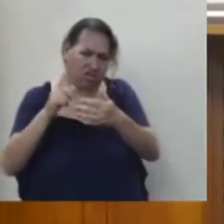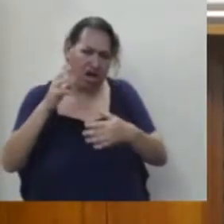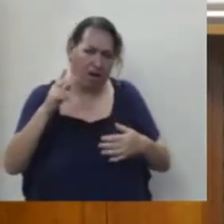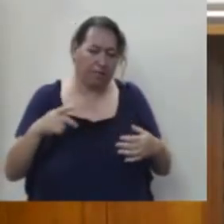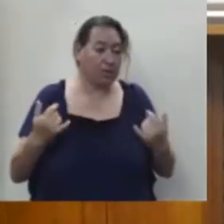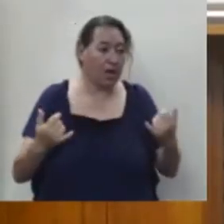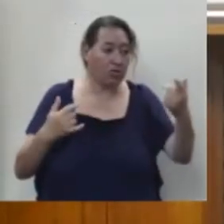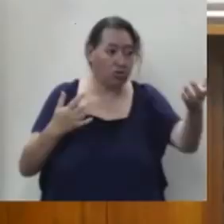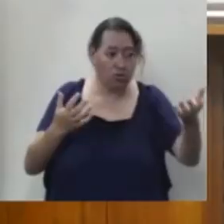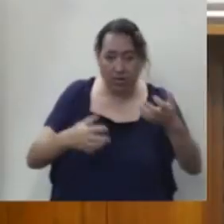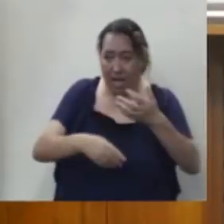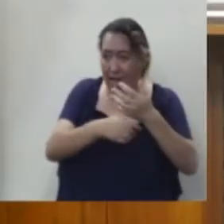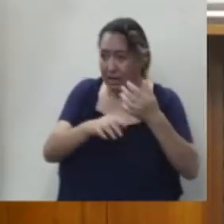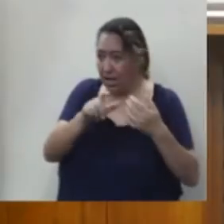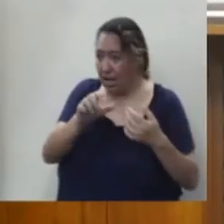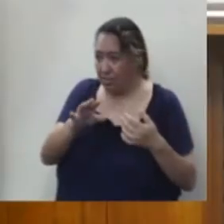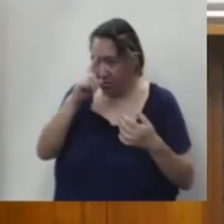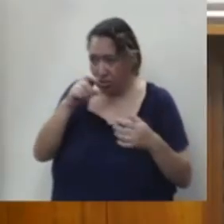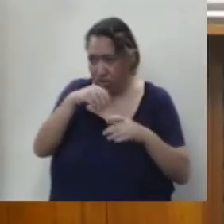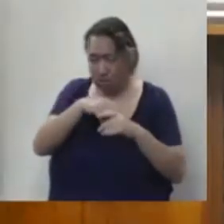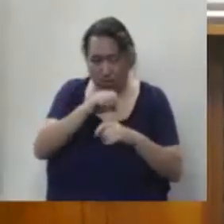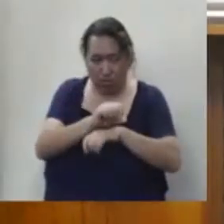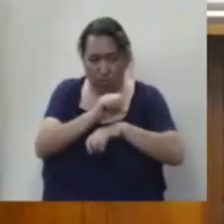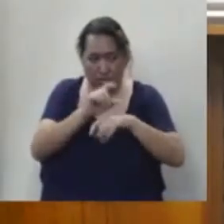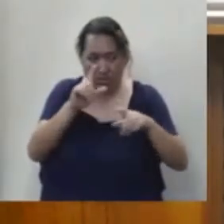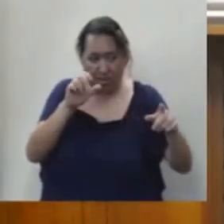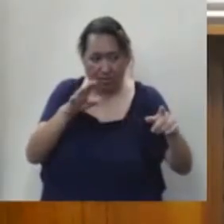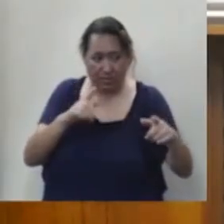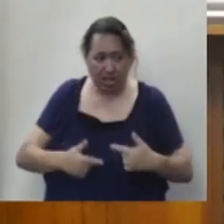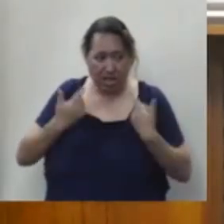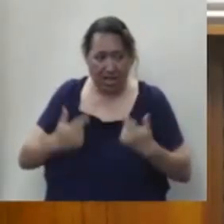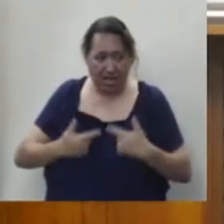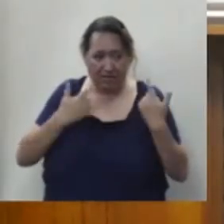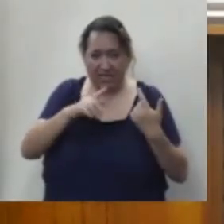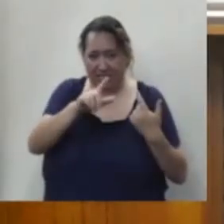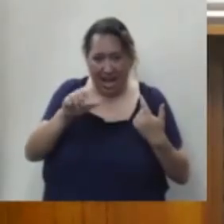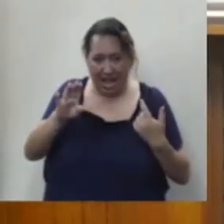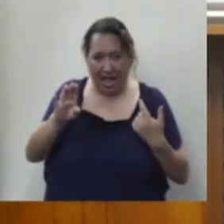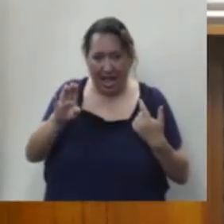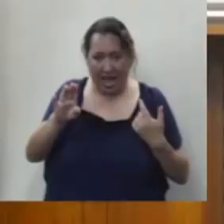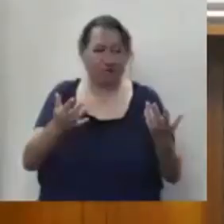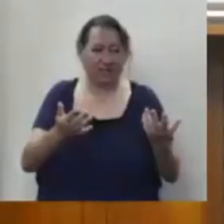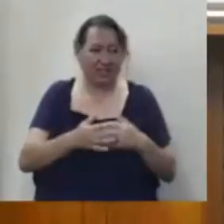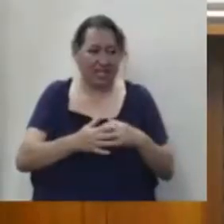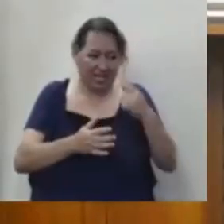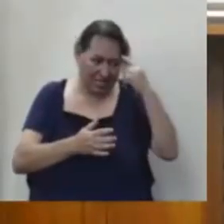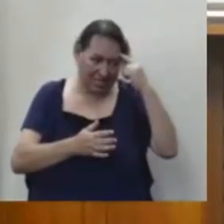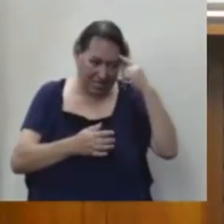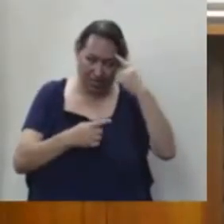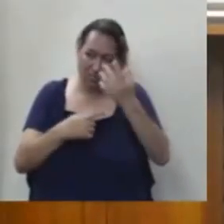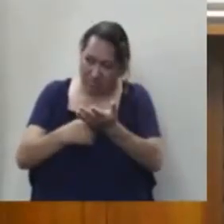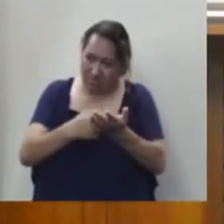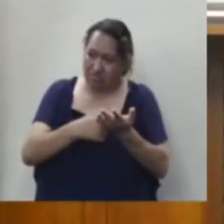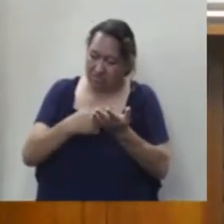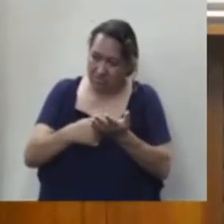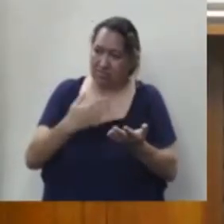you're residing in the lab, she practically lives in the laboratory. So would you like No, I to? think you covered it very well. We're seeing just fewer